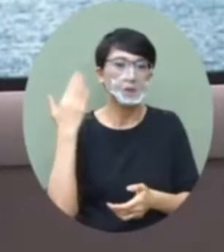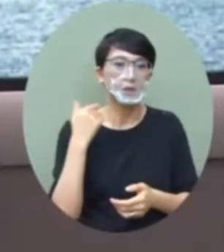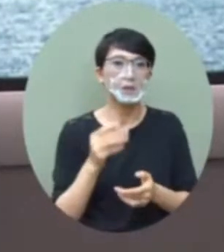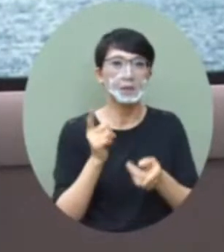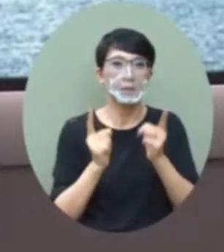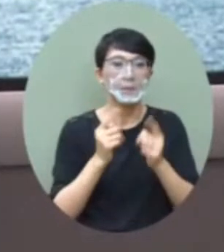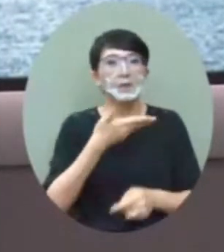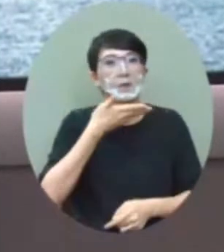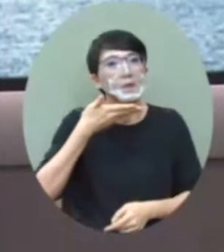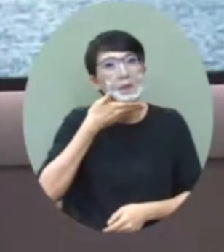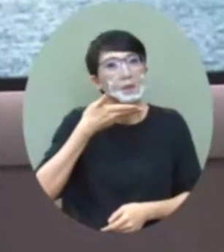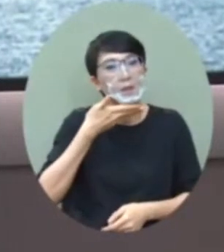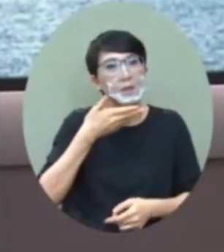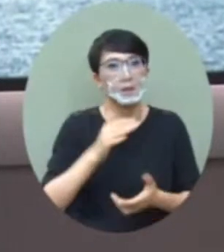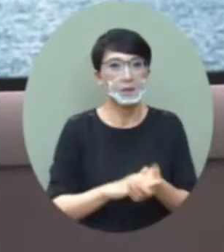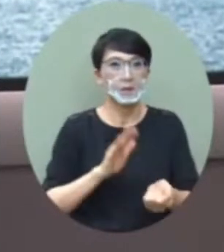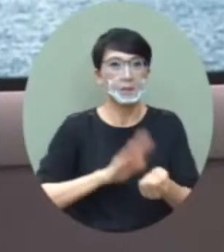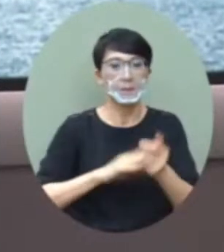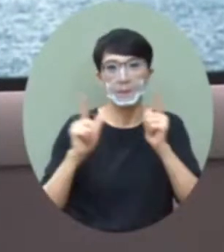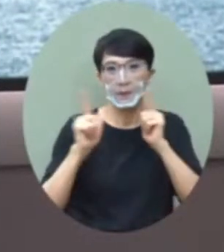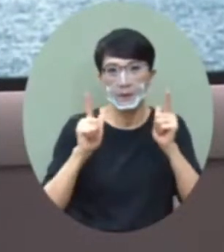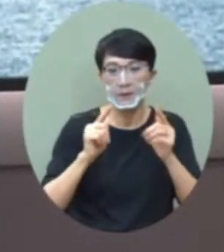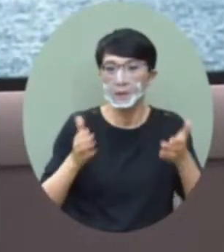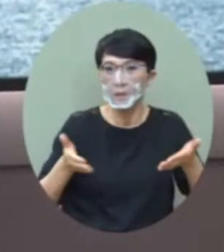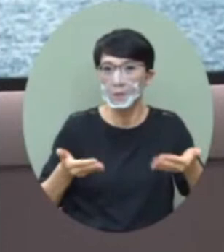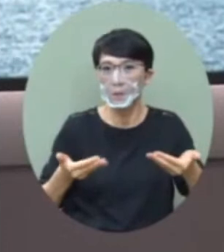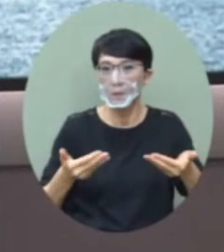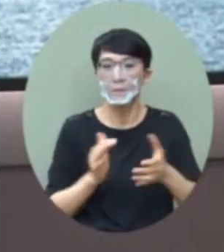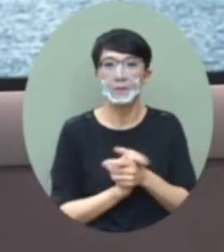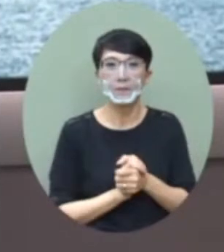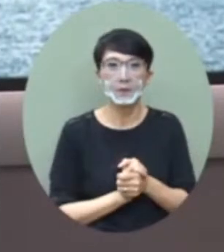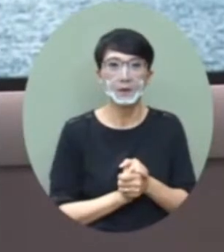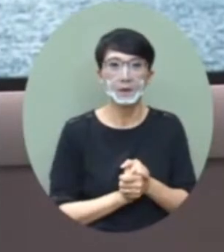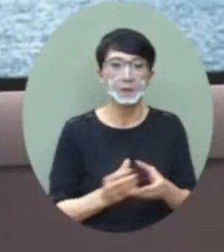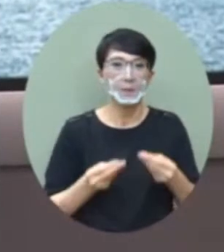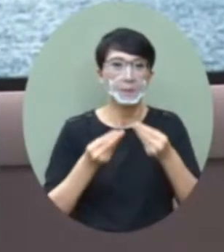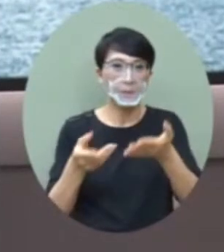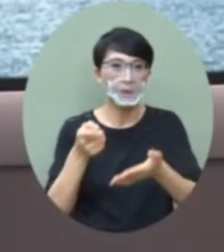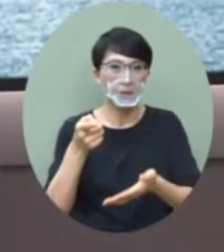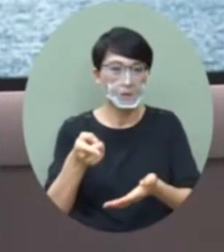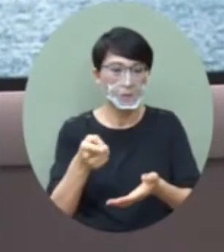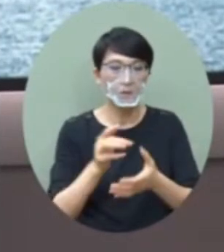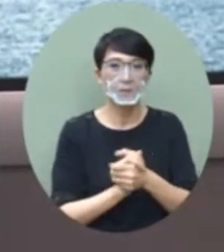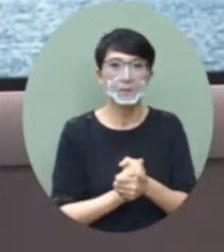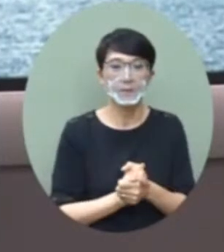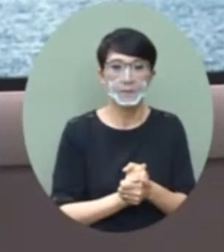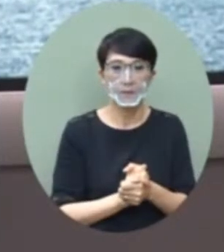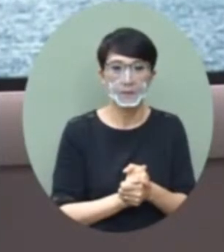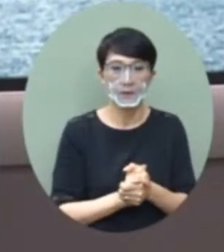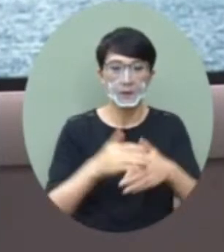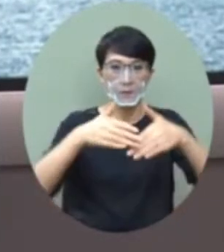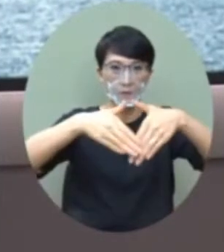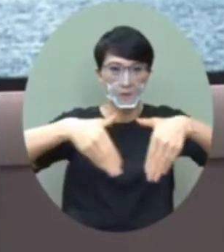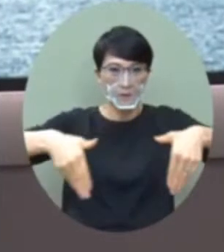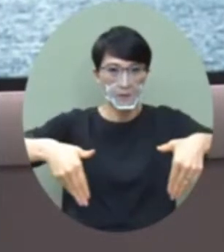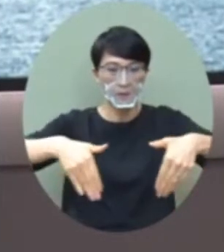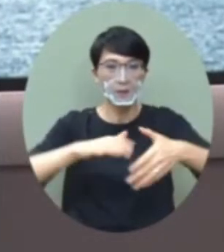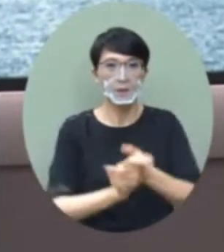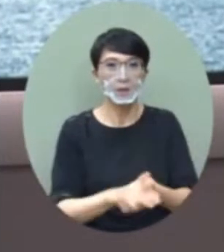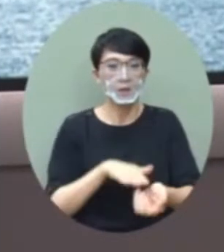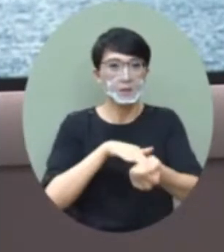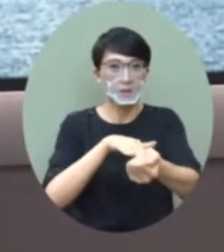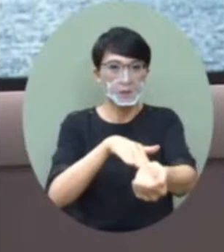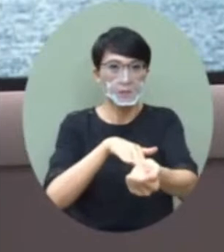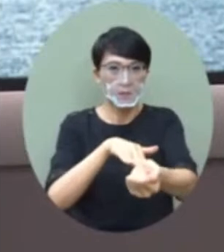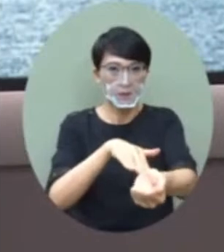more senior patients with chronic illnesses, and many are bedbound that requires long-term